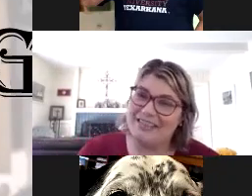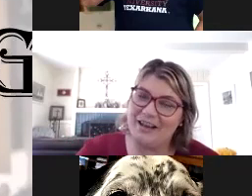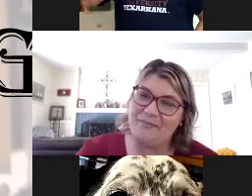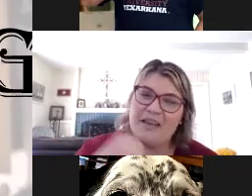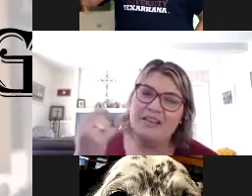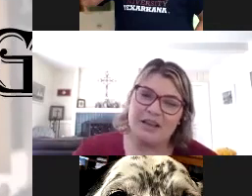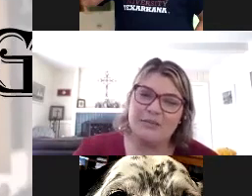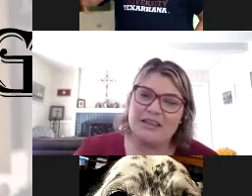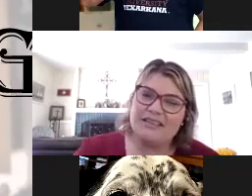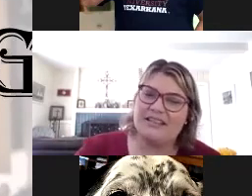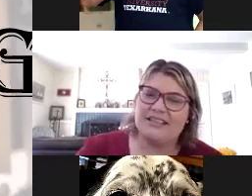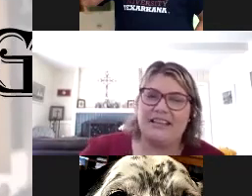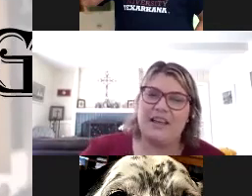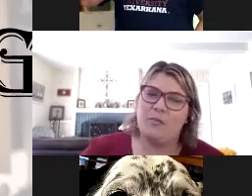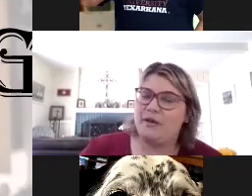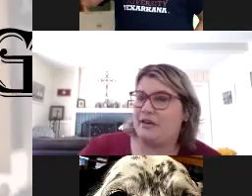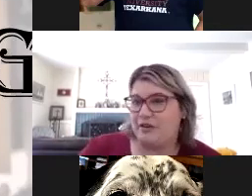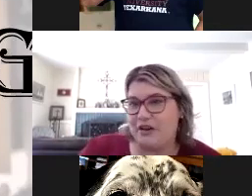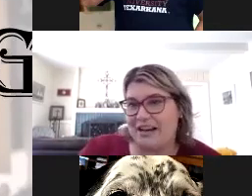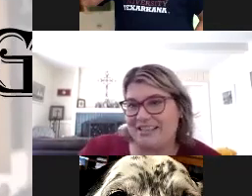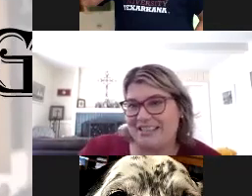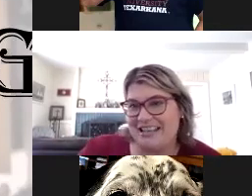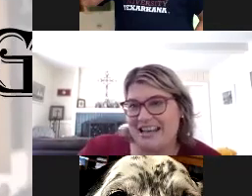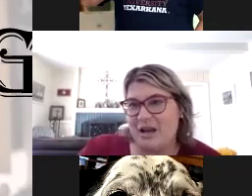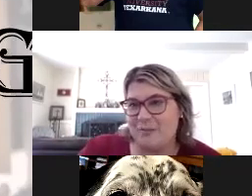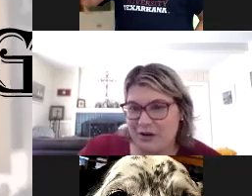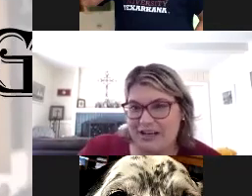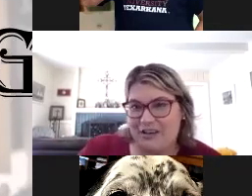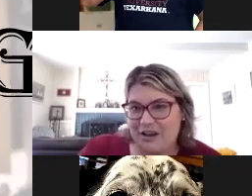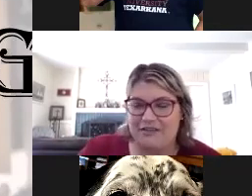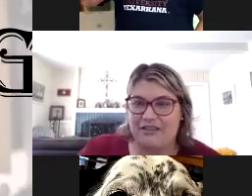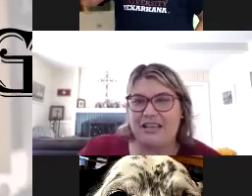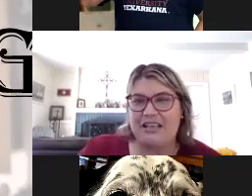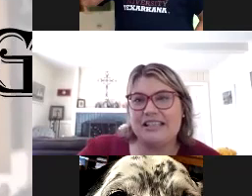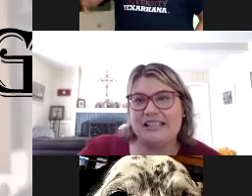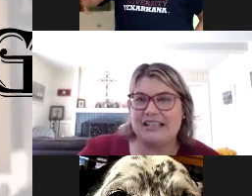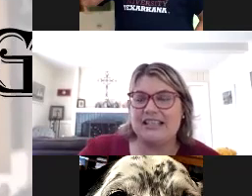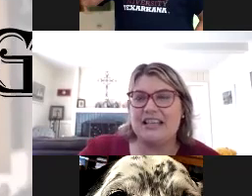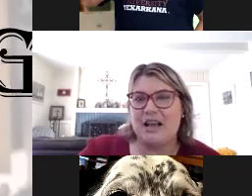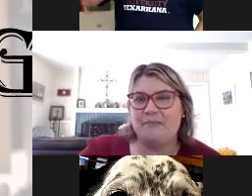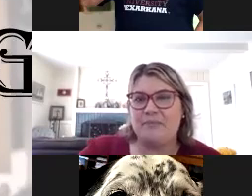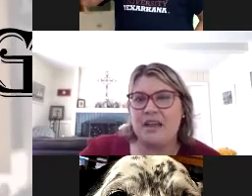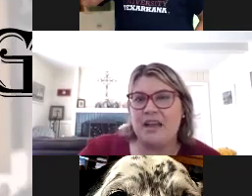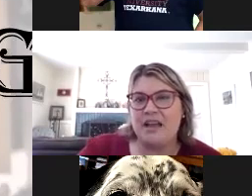But so that's one of the things that the Help America Vote Act did. It upgraded a lot of the state's